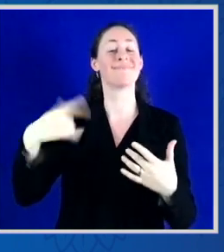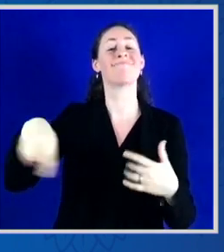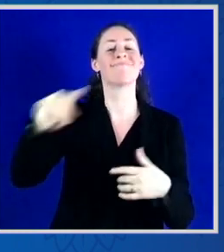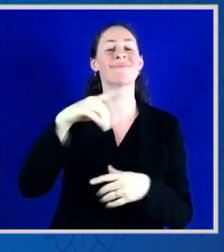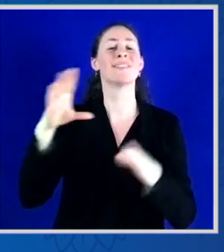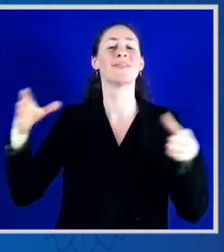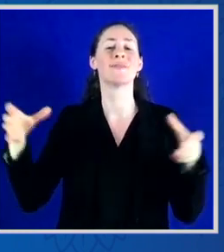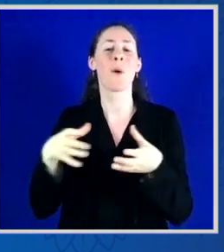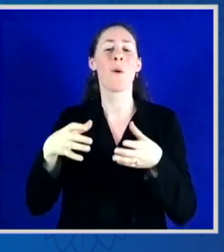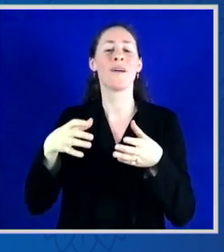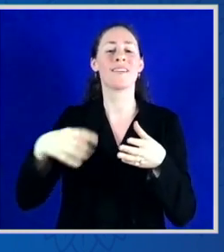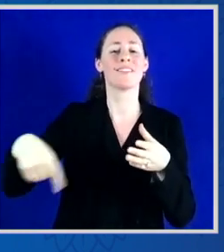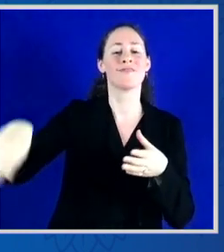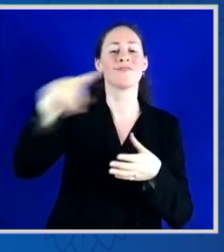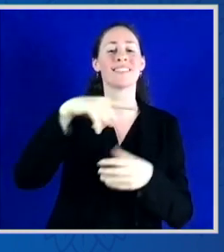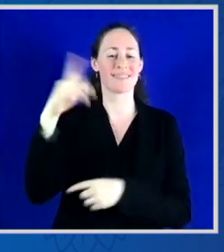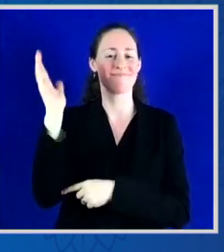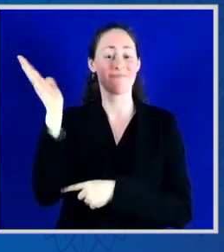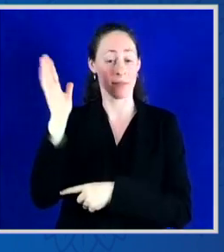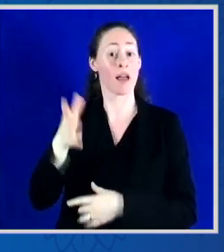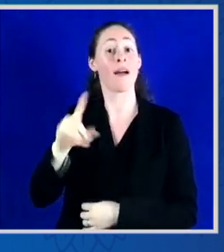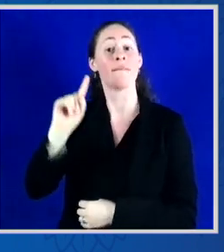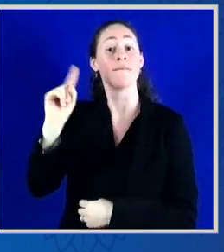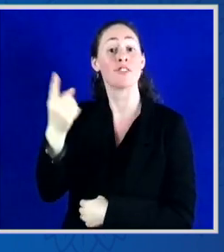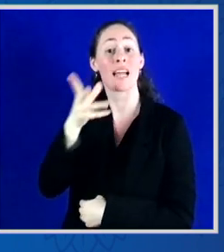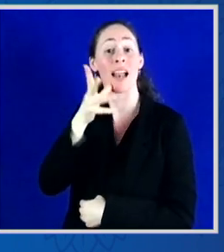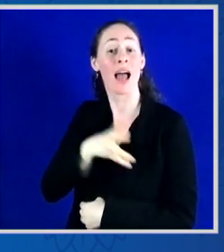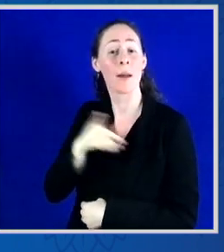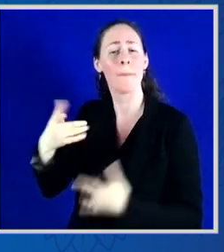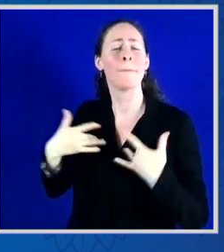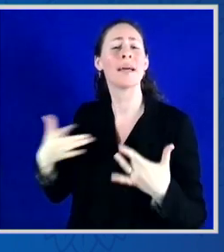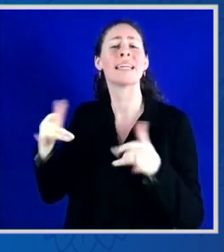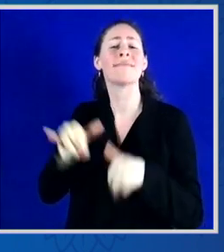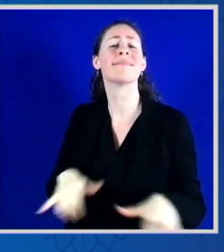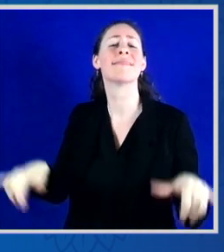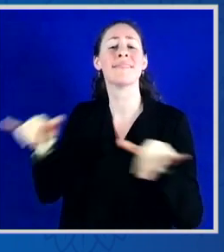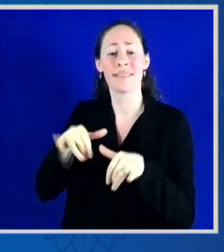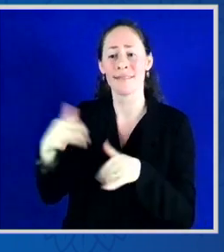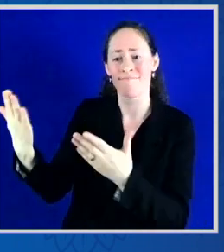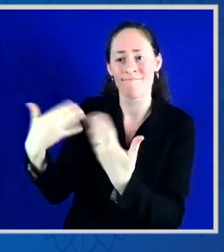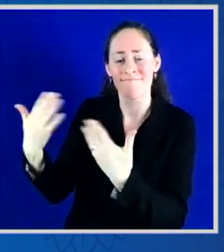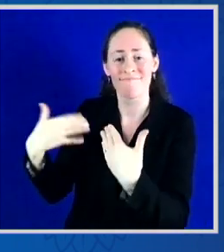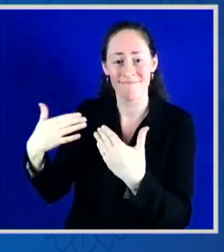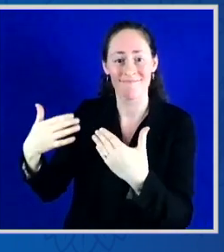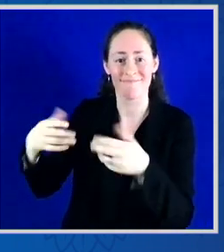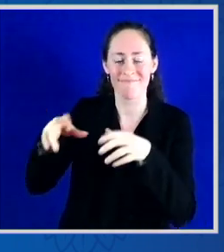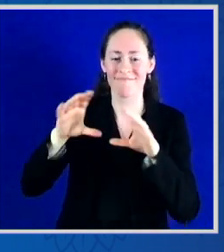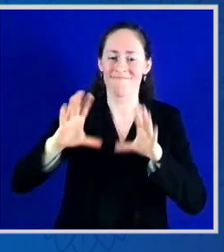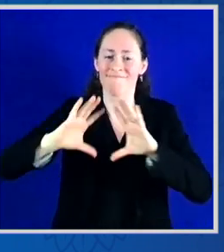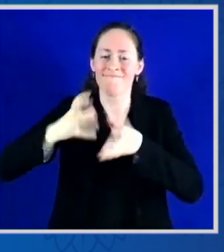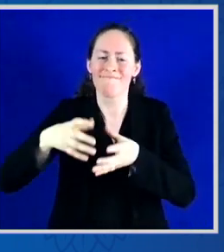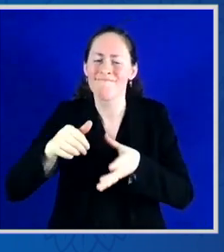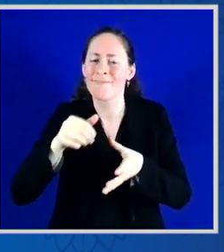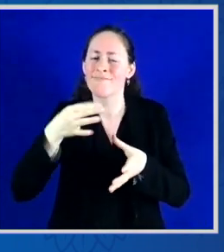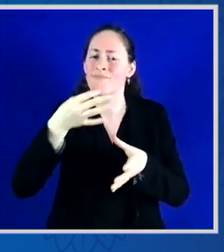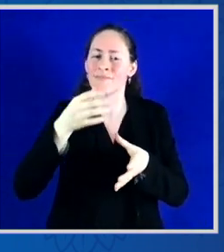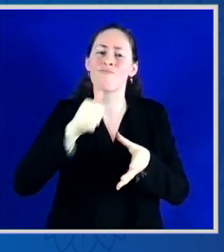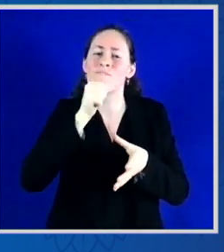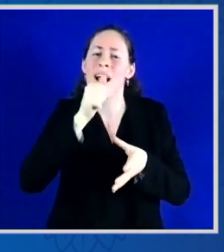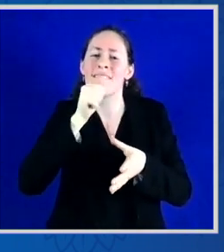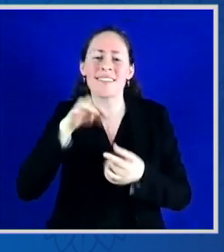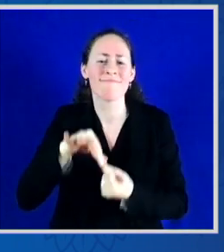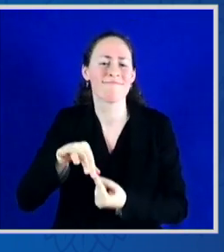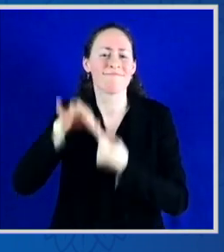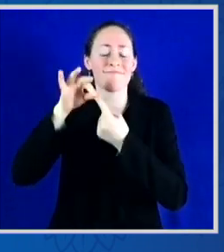you all could sit together and watch the speech live, but together. So the guests who join us today